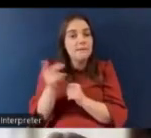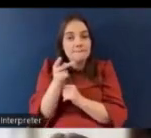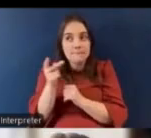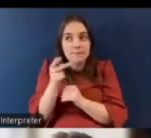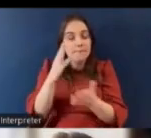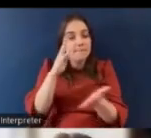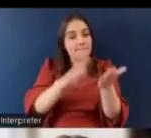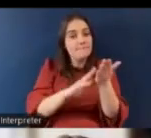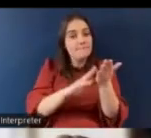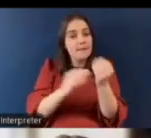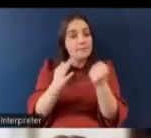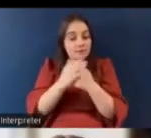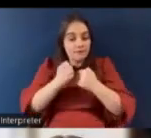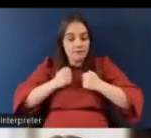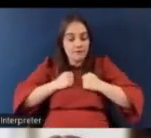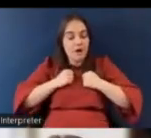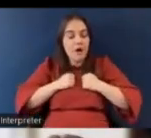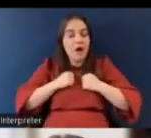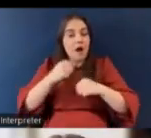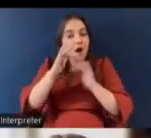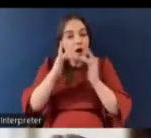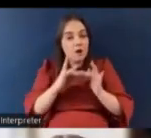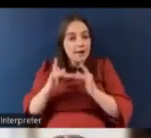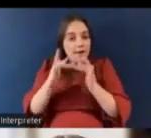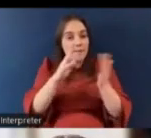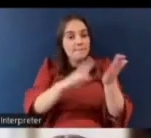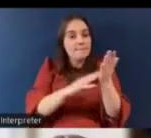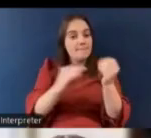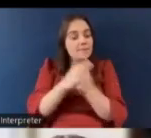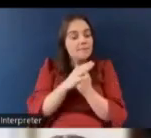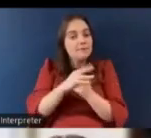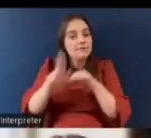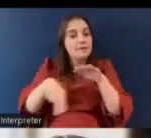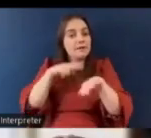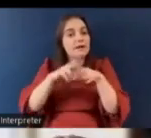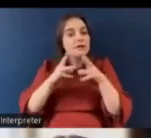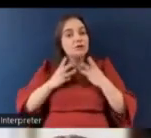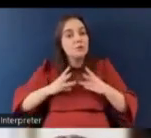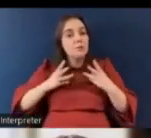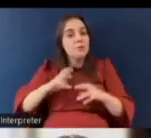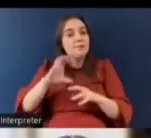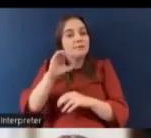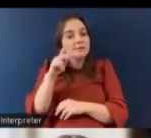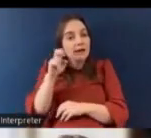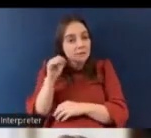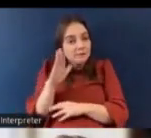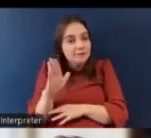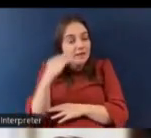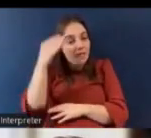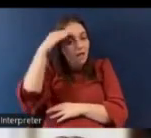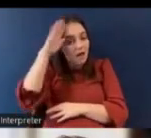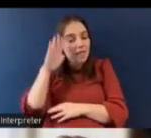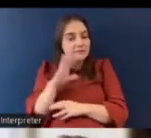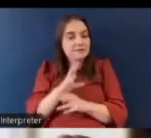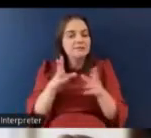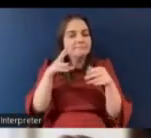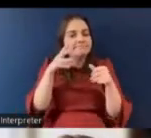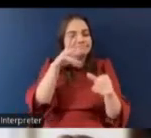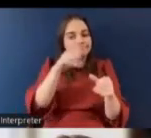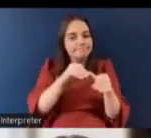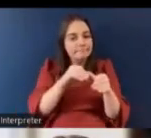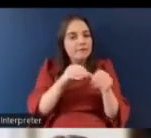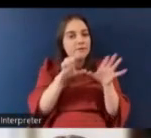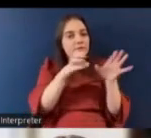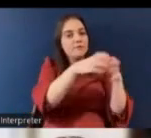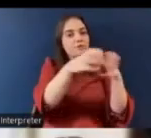of our network and with the members of the National Women's Council and Community Work Ireland, particularly for those groups who might not have the capacity